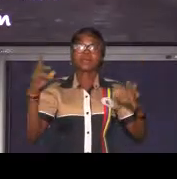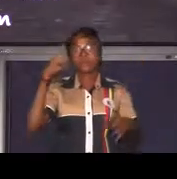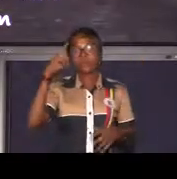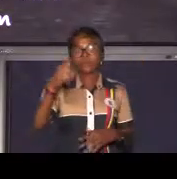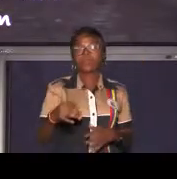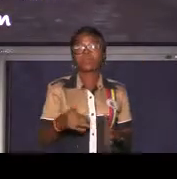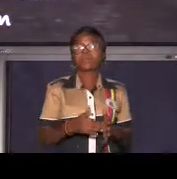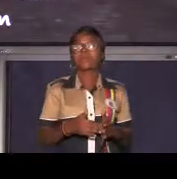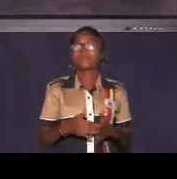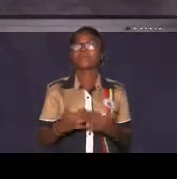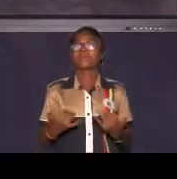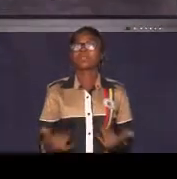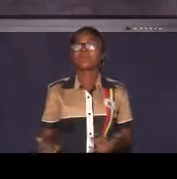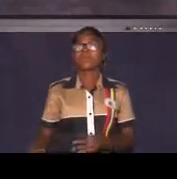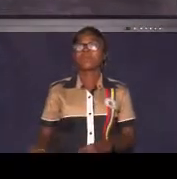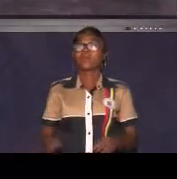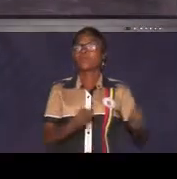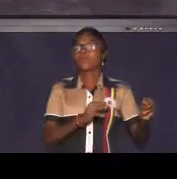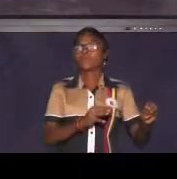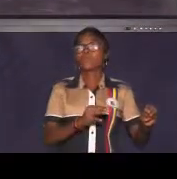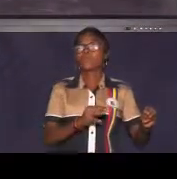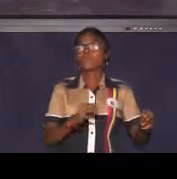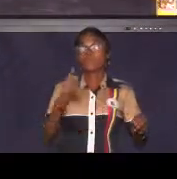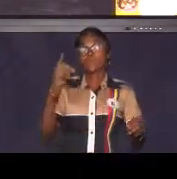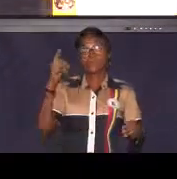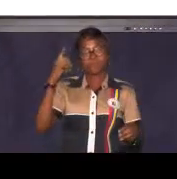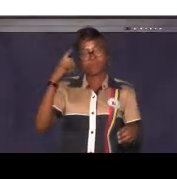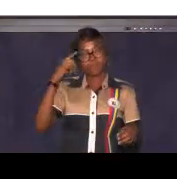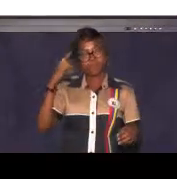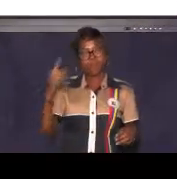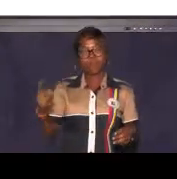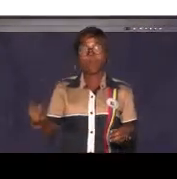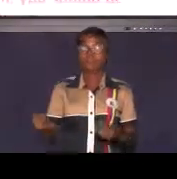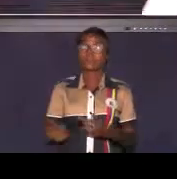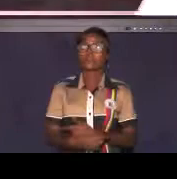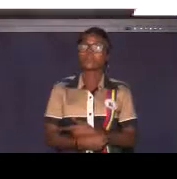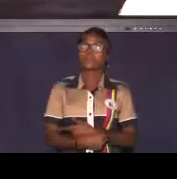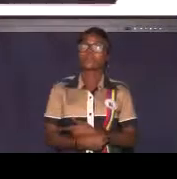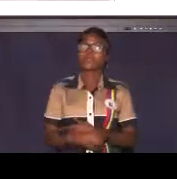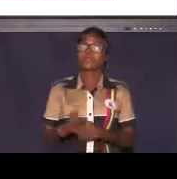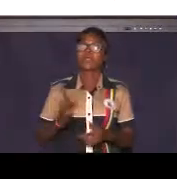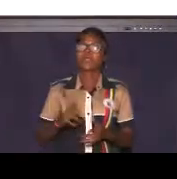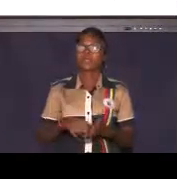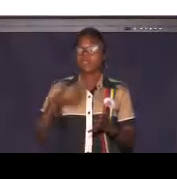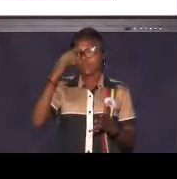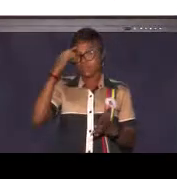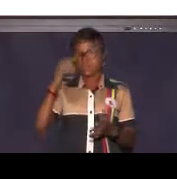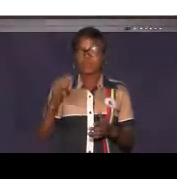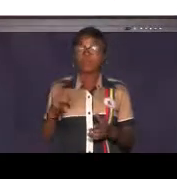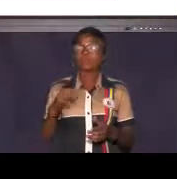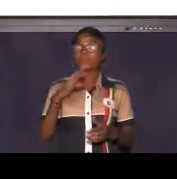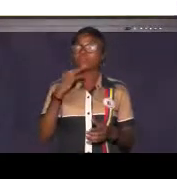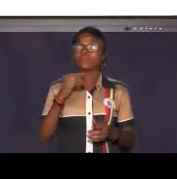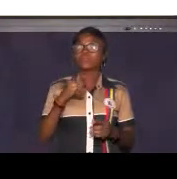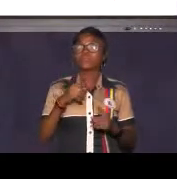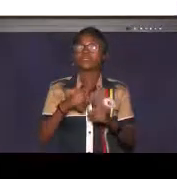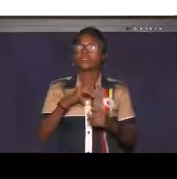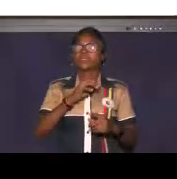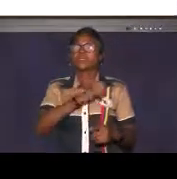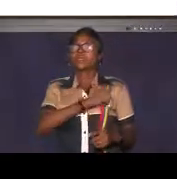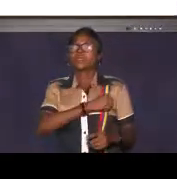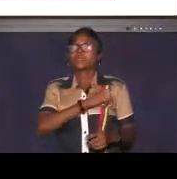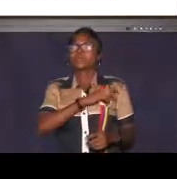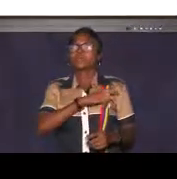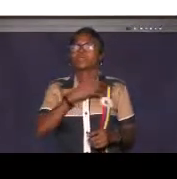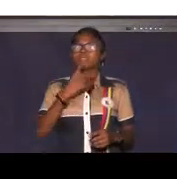chair. Now moving on to that work for today. What are our learning objectives? By the end of the lesson, you should be able